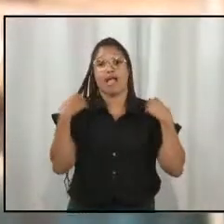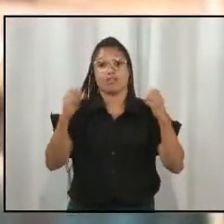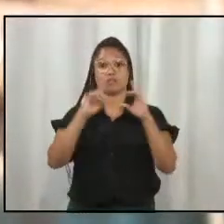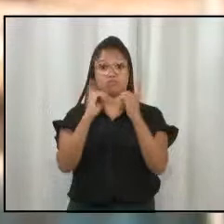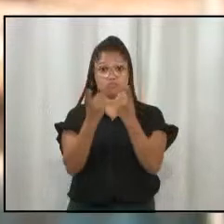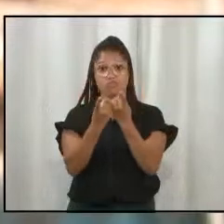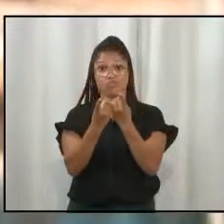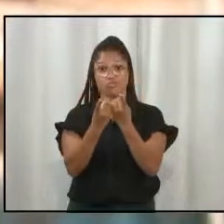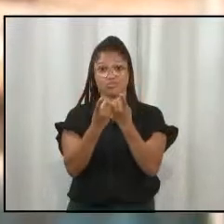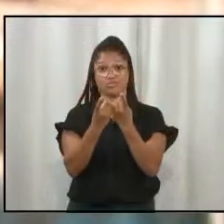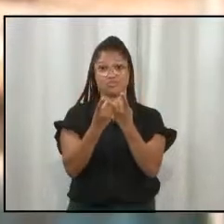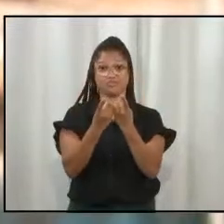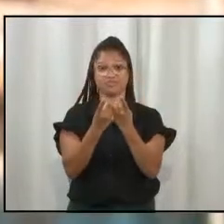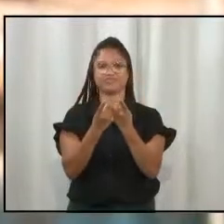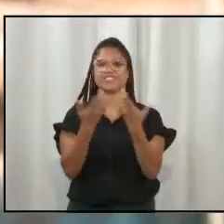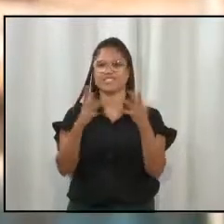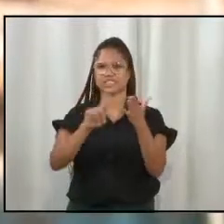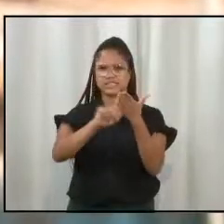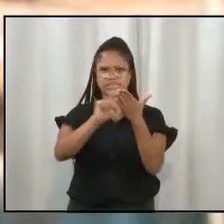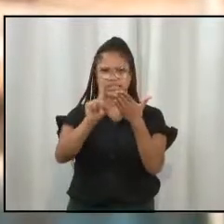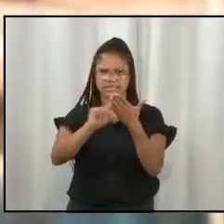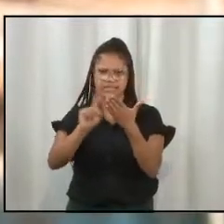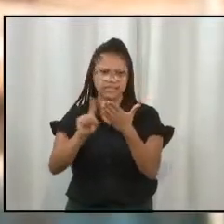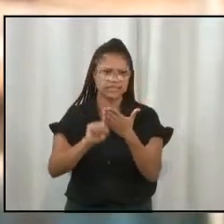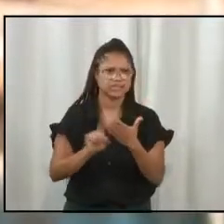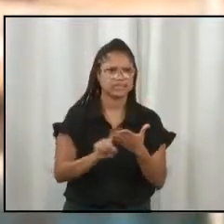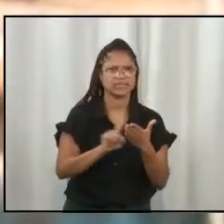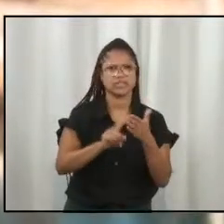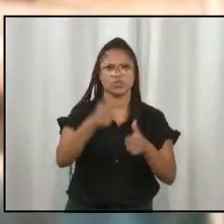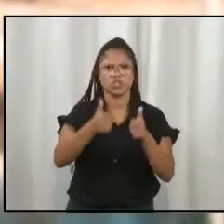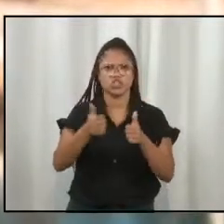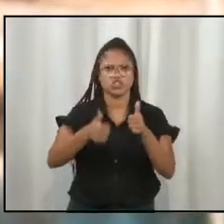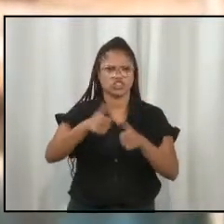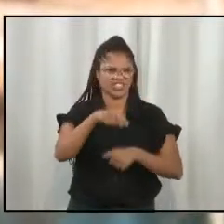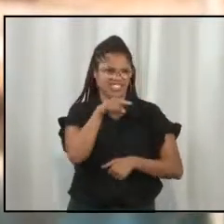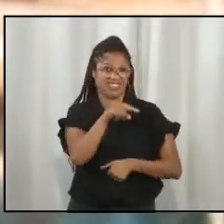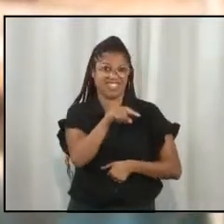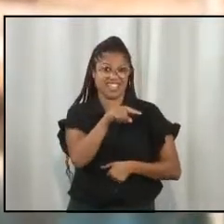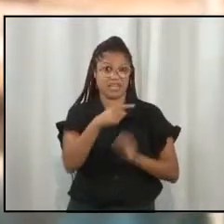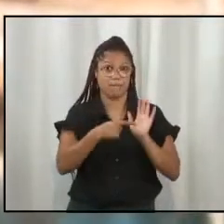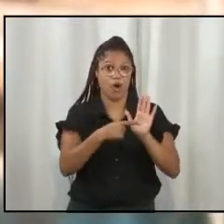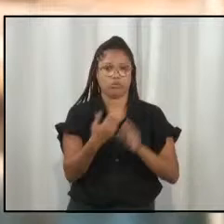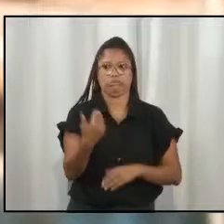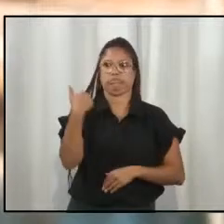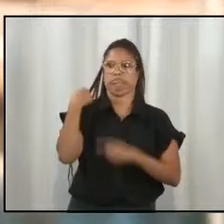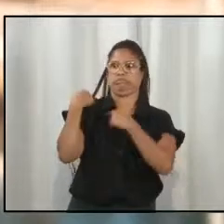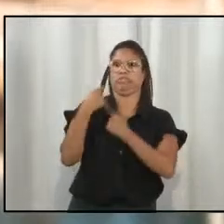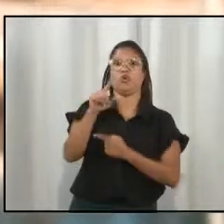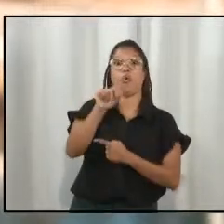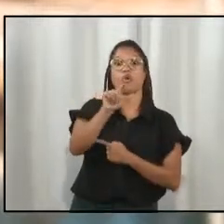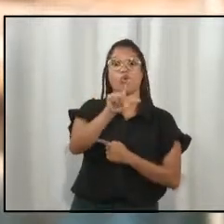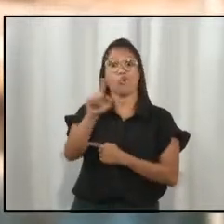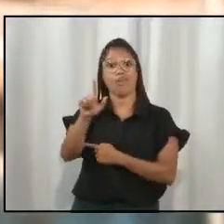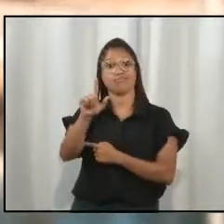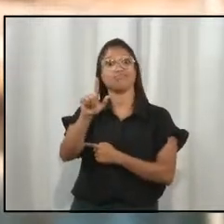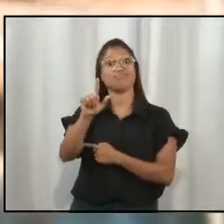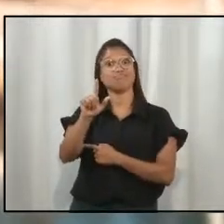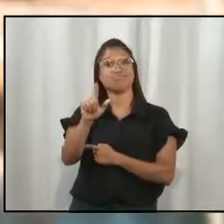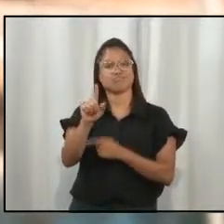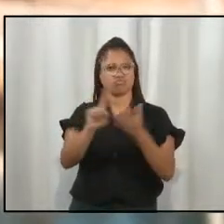has began researching that potential model back in 2021, and really working